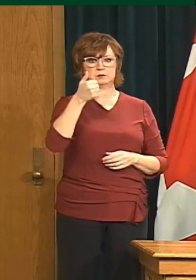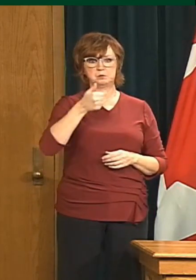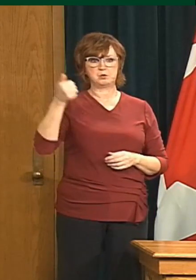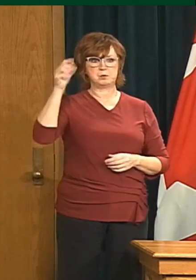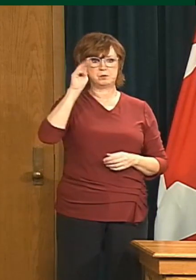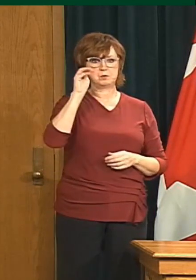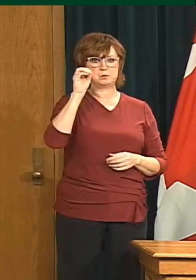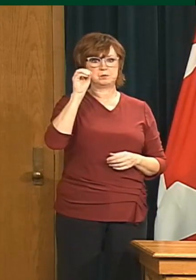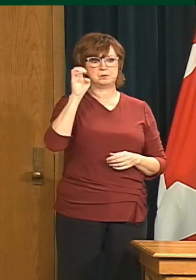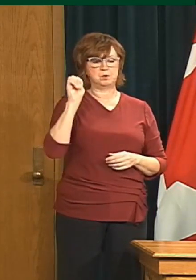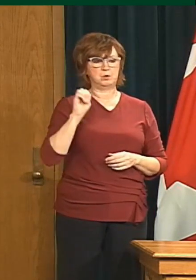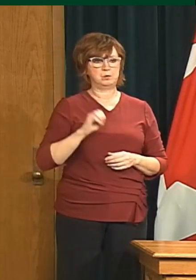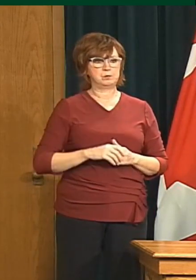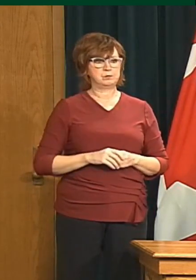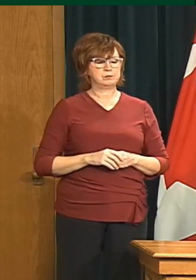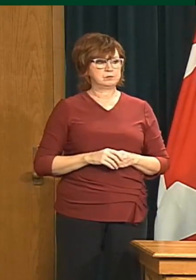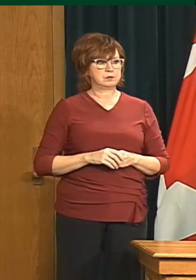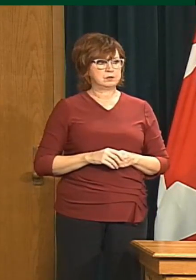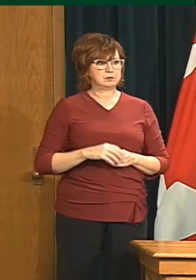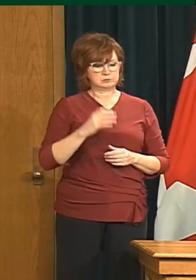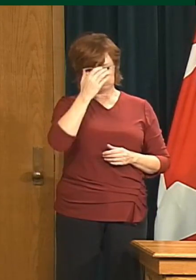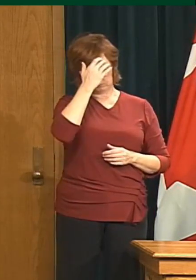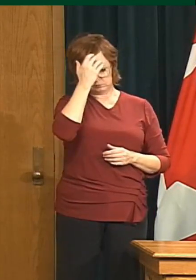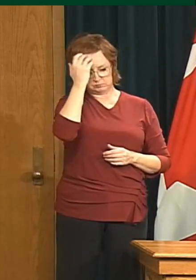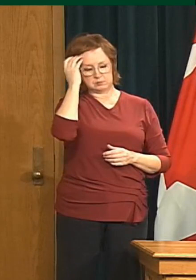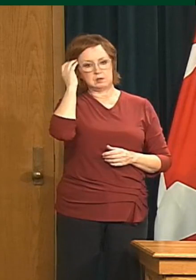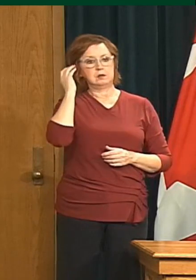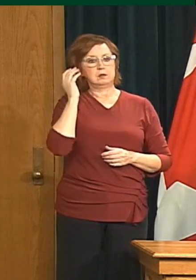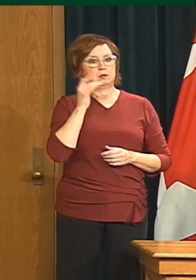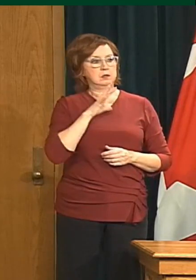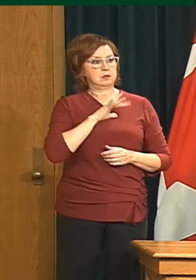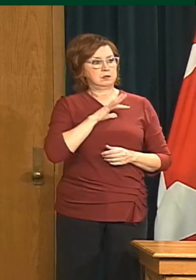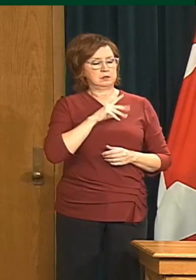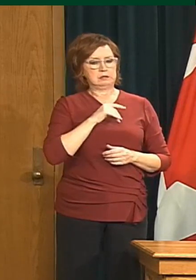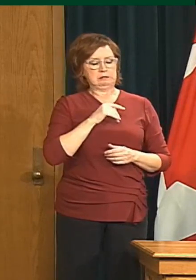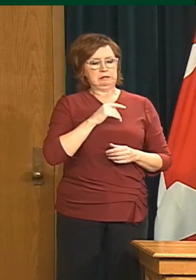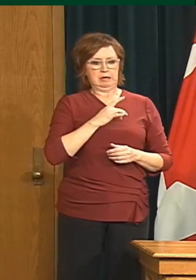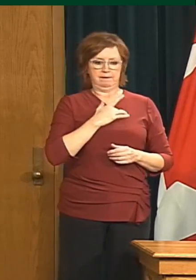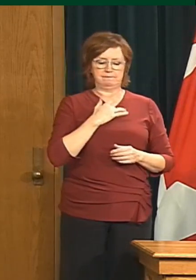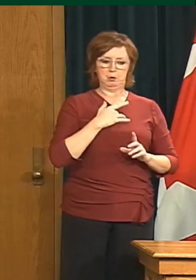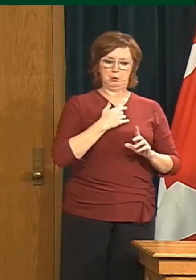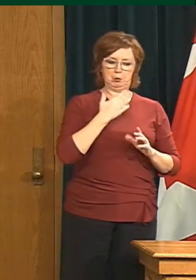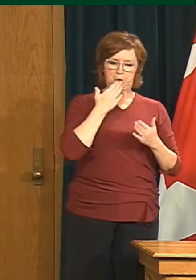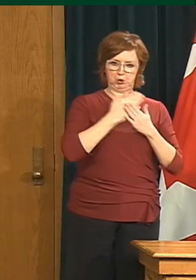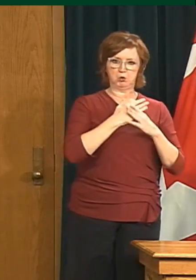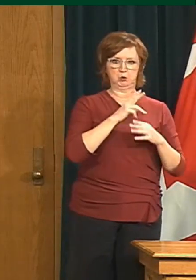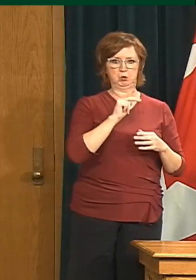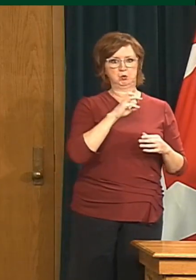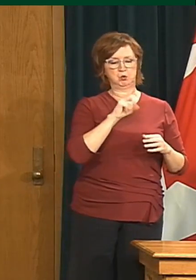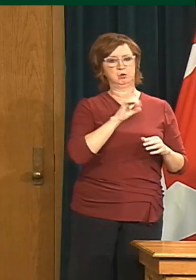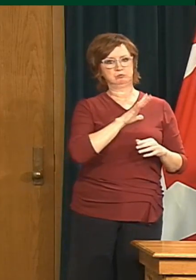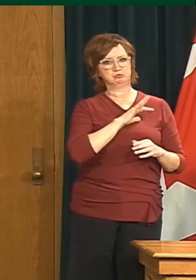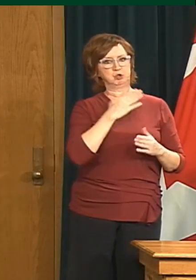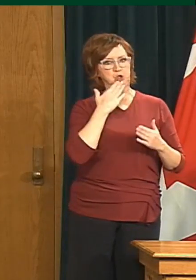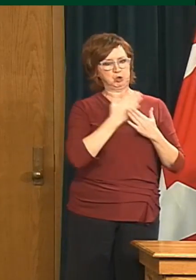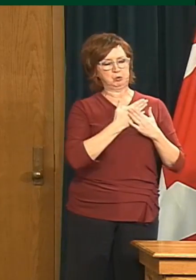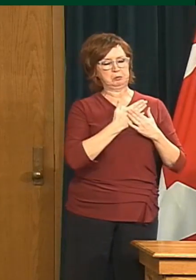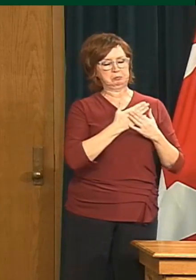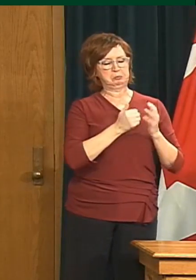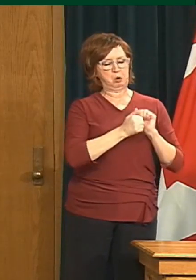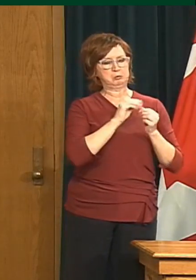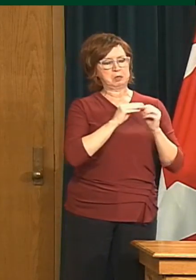cases, but we do have this very troubling situation with care homes, and I'm also seeing that testing does not seem to have